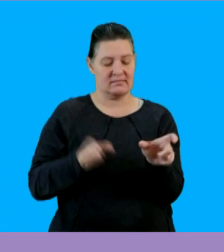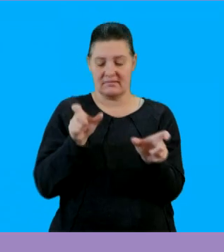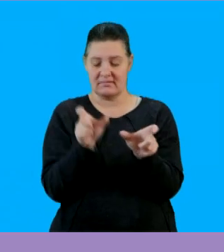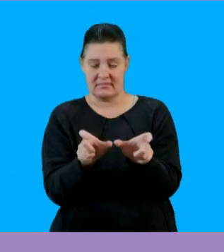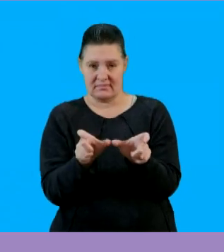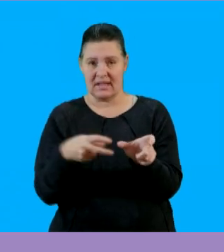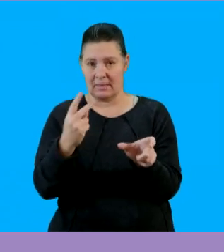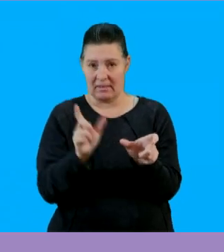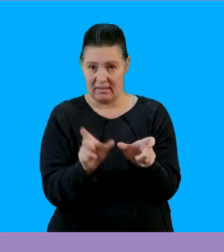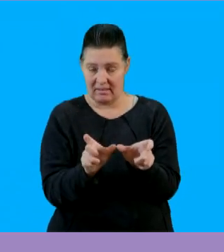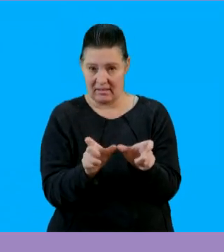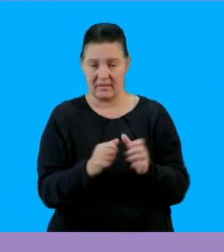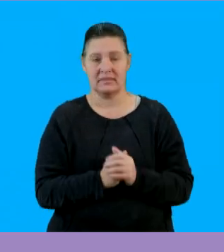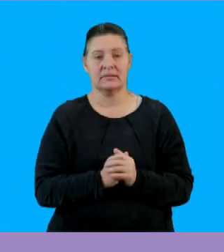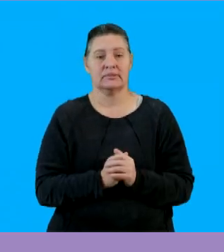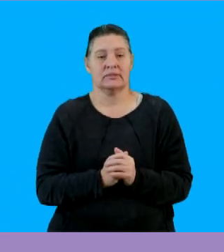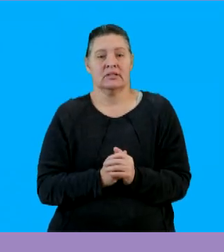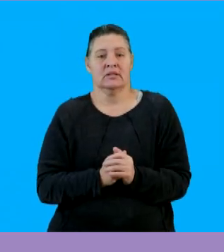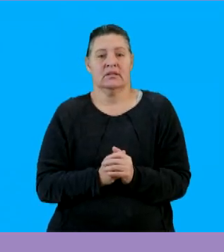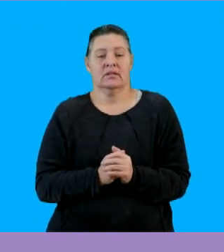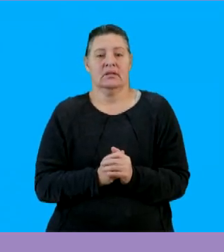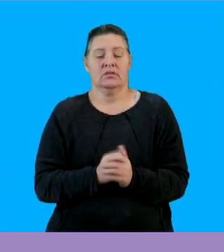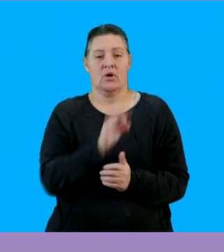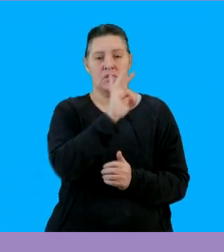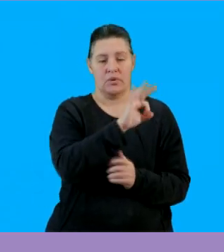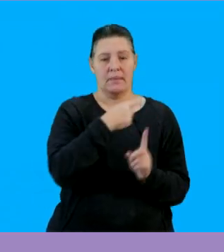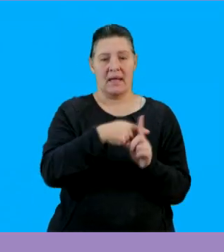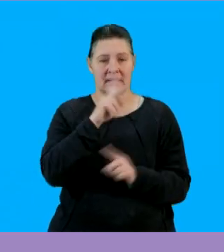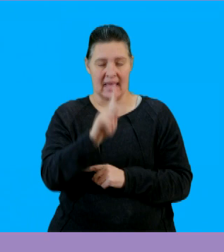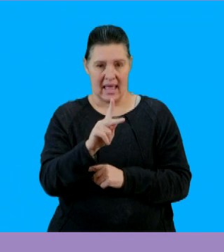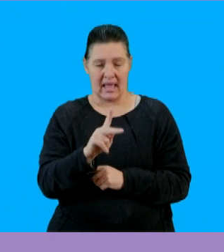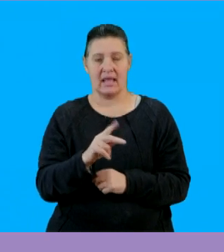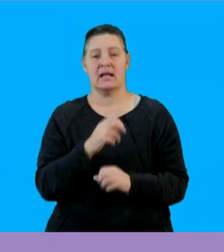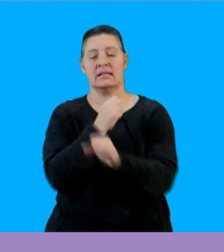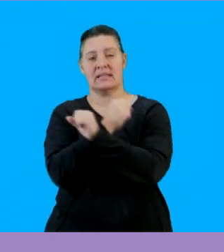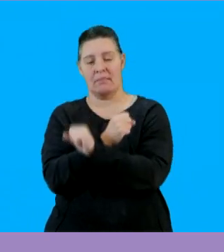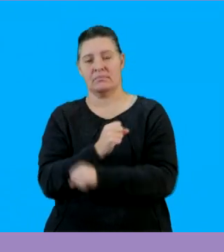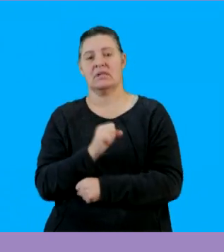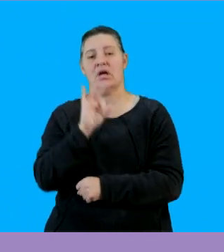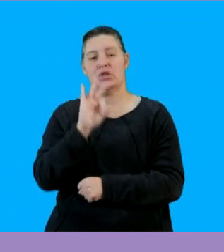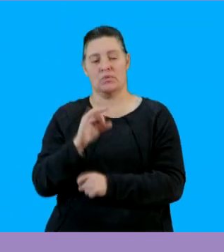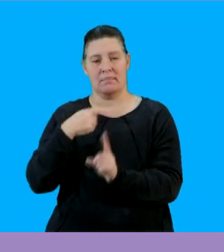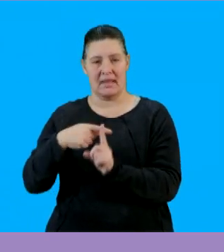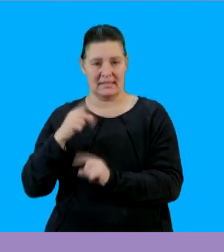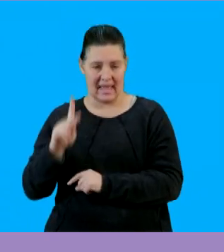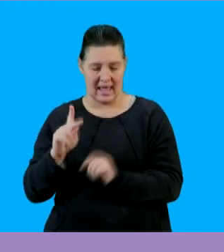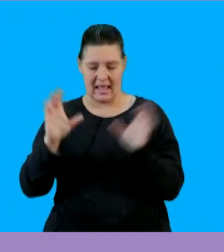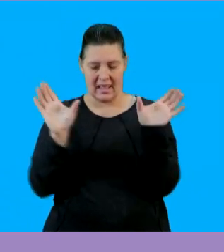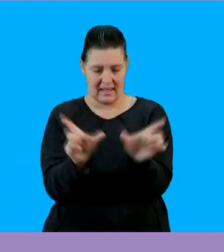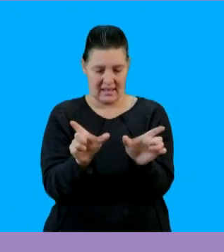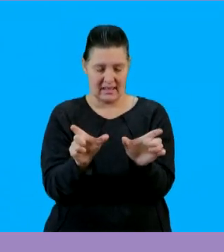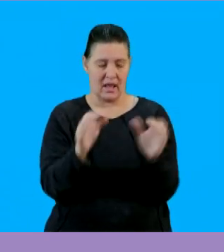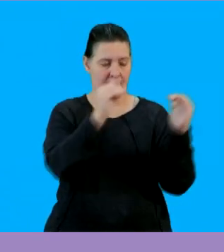going to write out this expression 2 times. So that is 3 plus k multiplied by 3